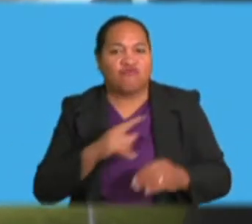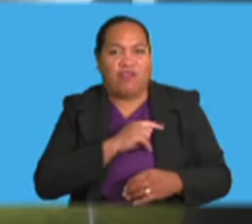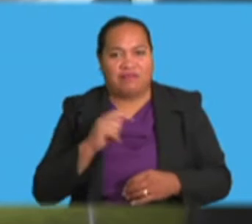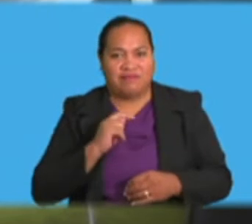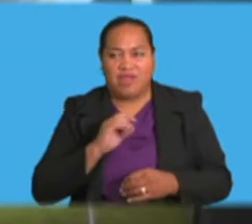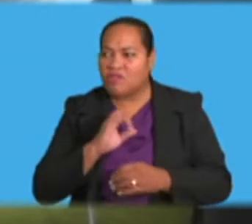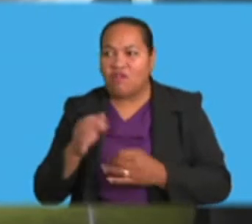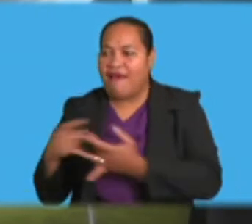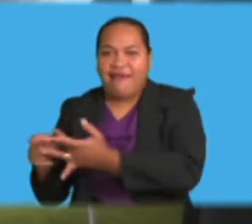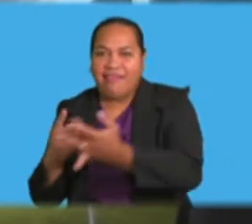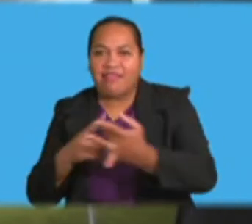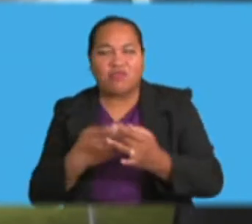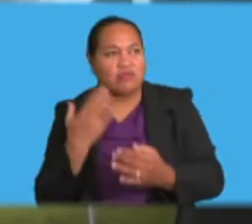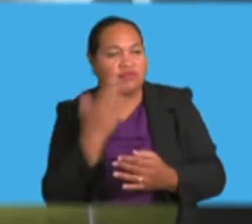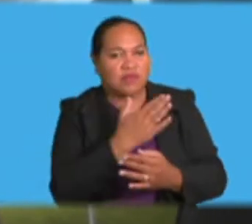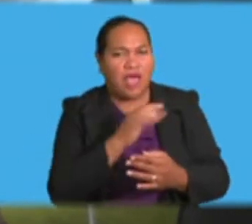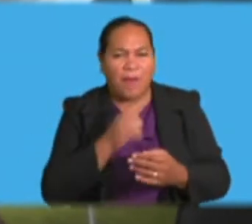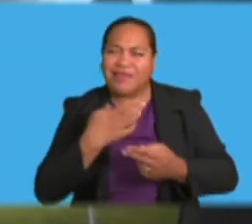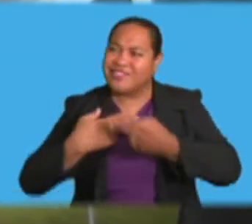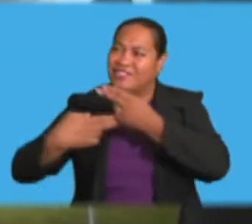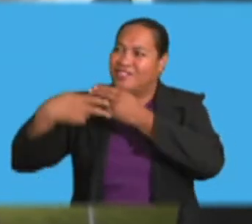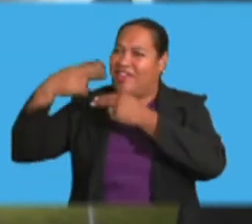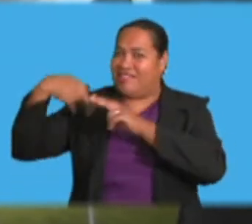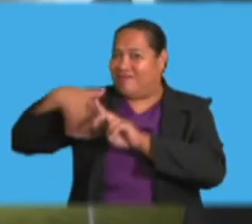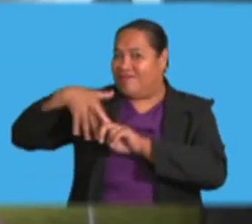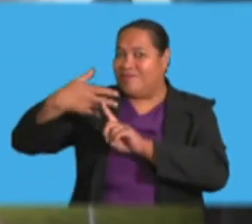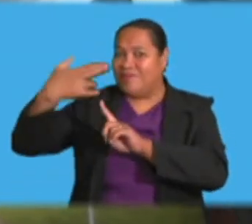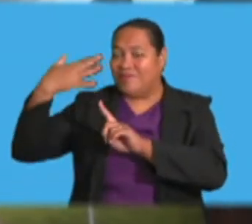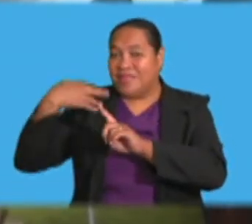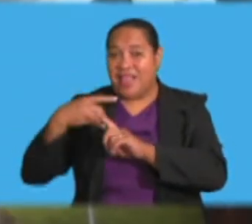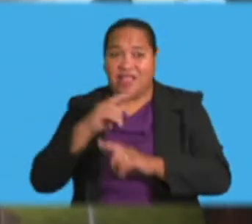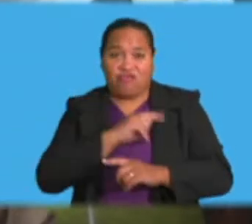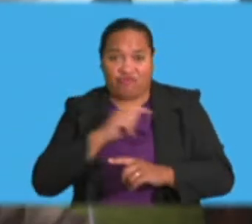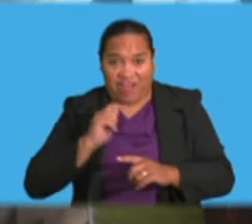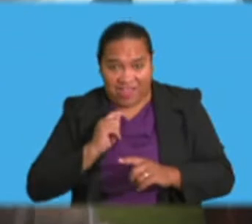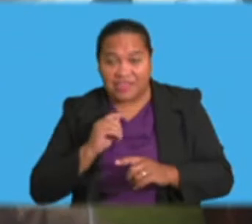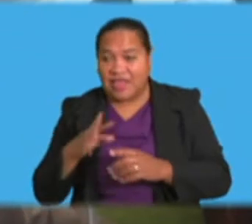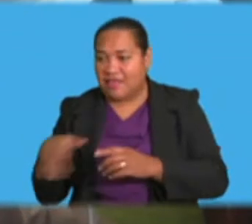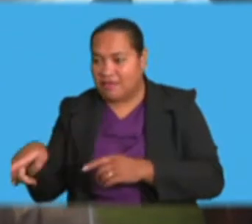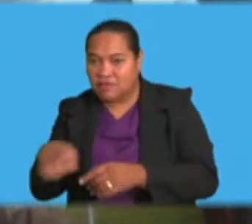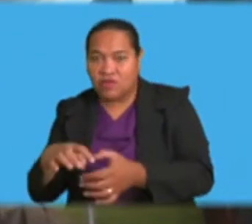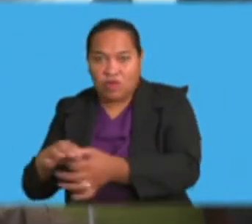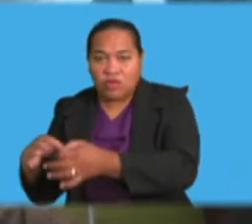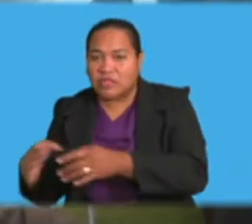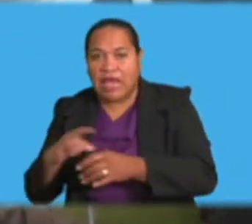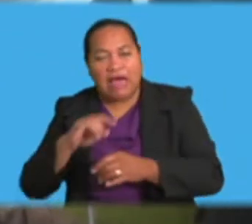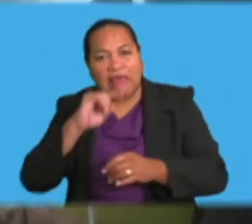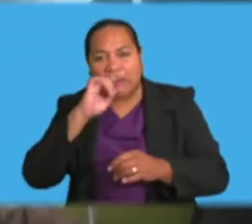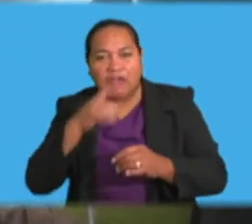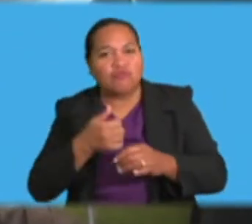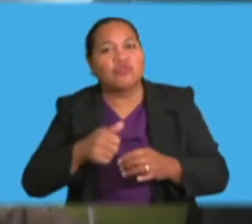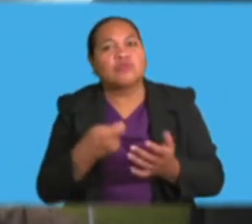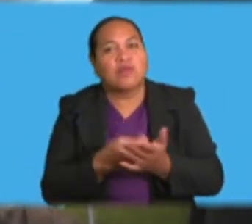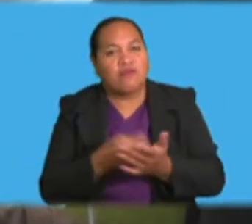else. However, historically, Madam Speaker, Fiji Pine Trust, the FBCs and FBTs have not been able to use the monies